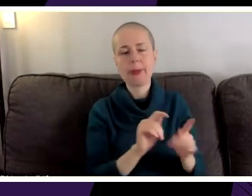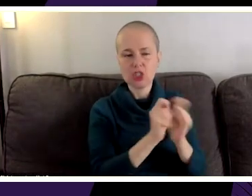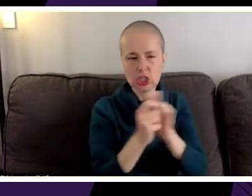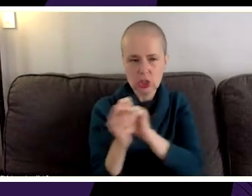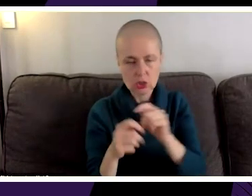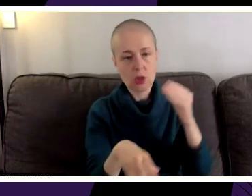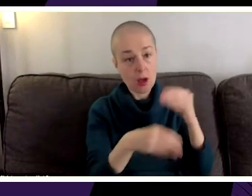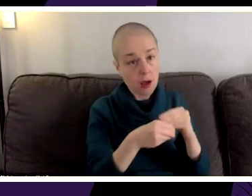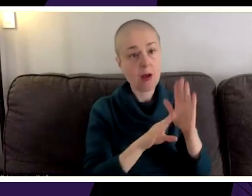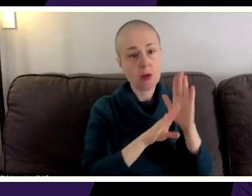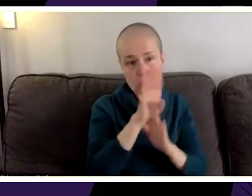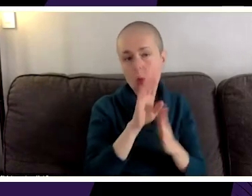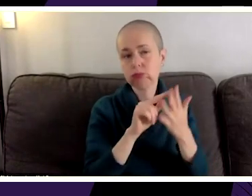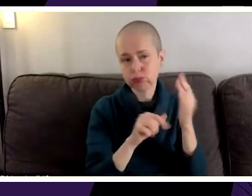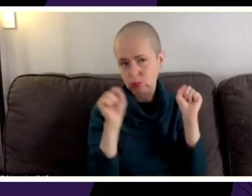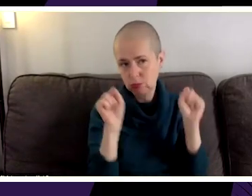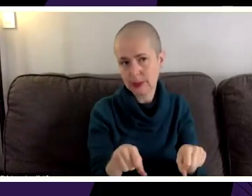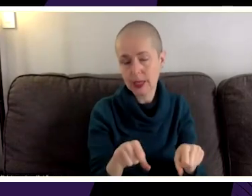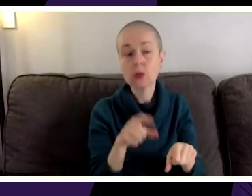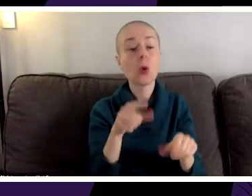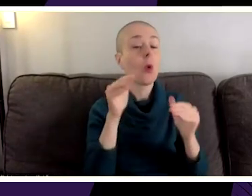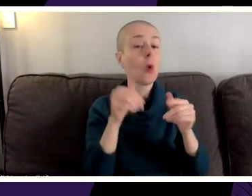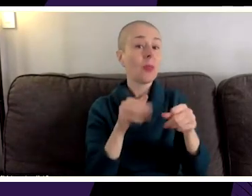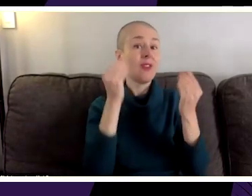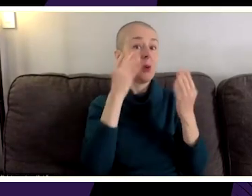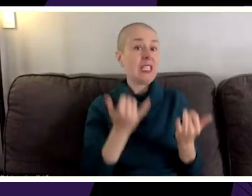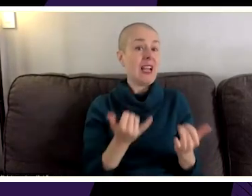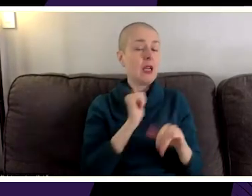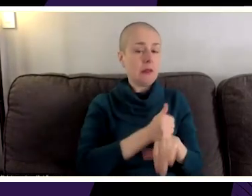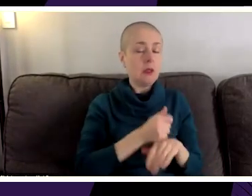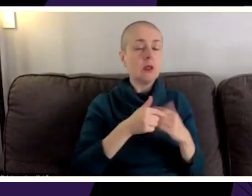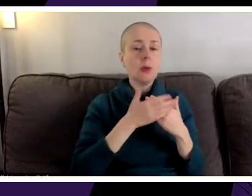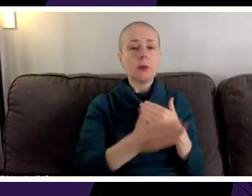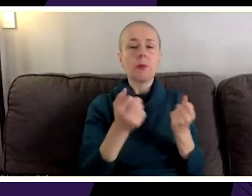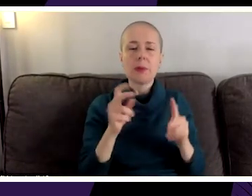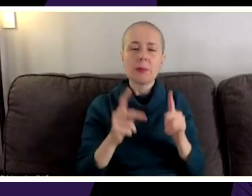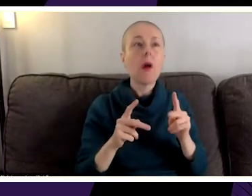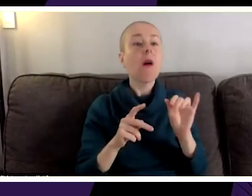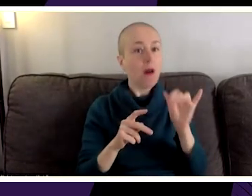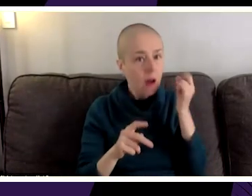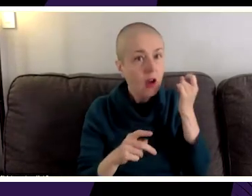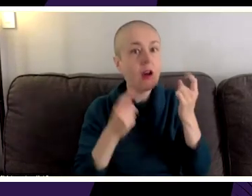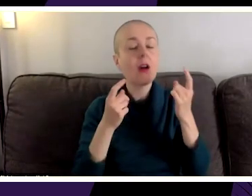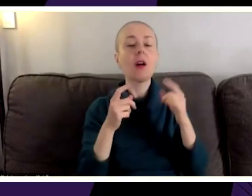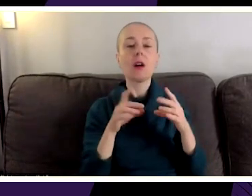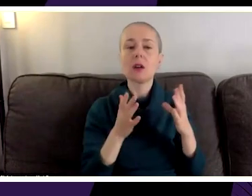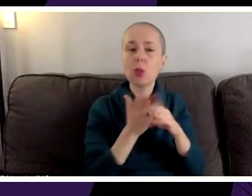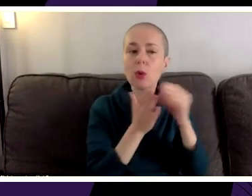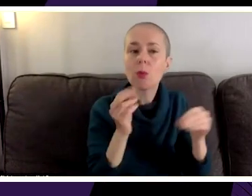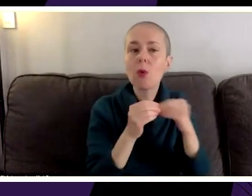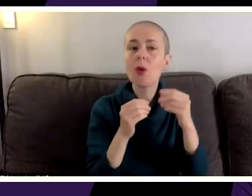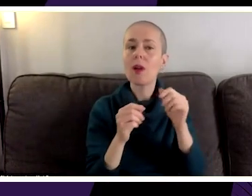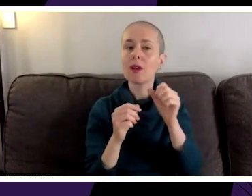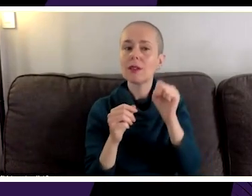this information serves as an invitation for many others to explore Southeast Asian South cultures and as